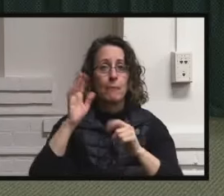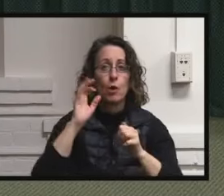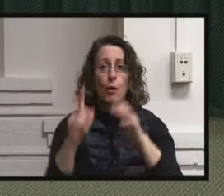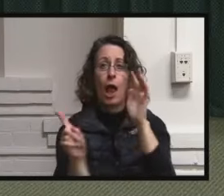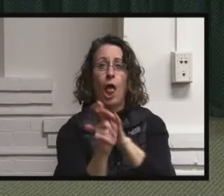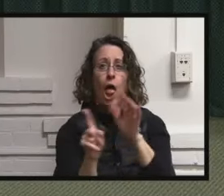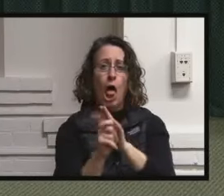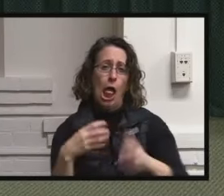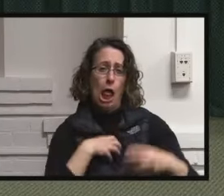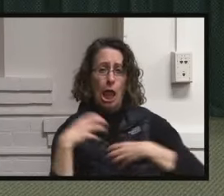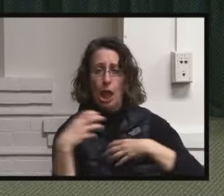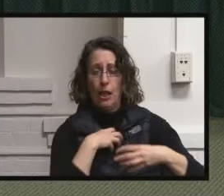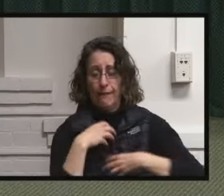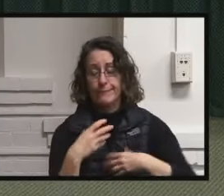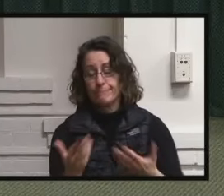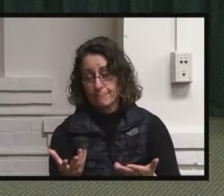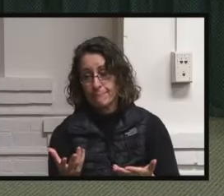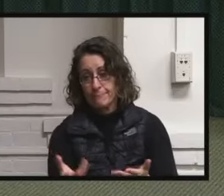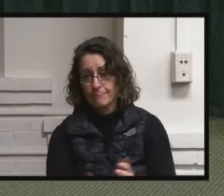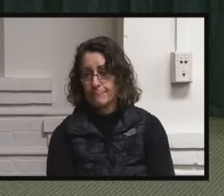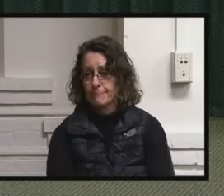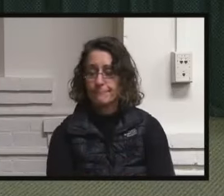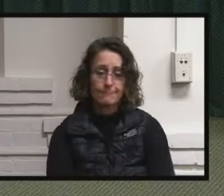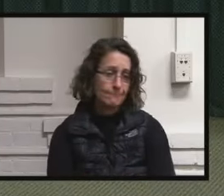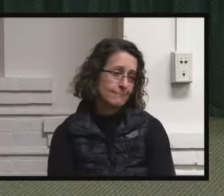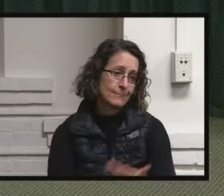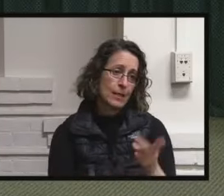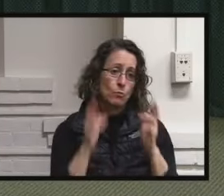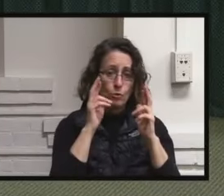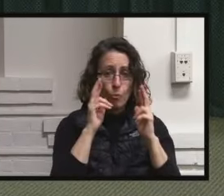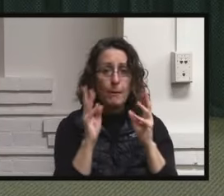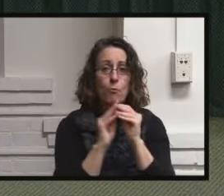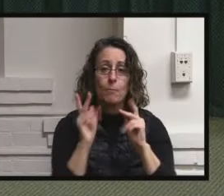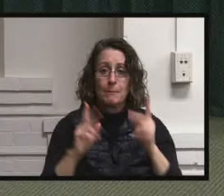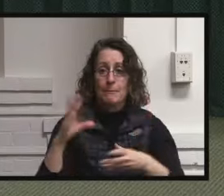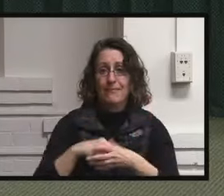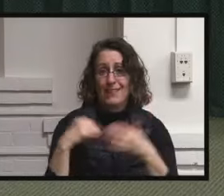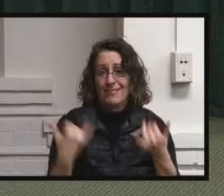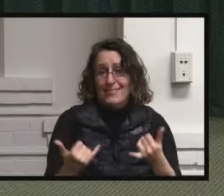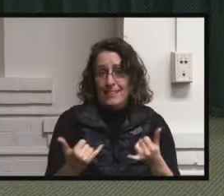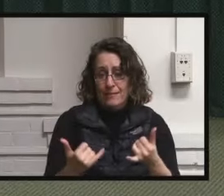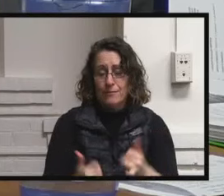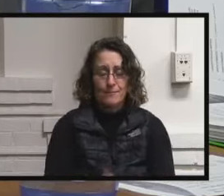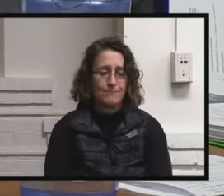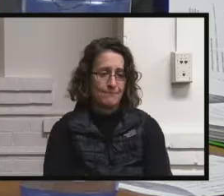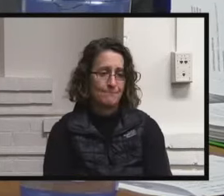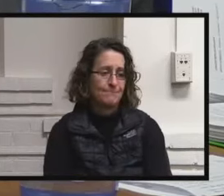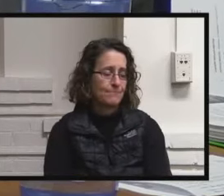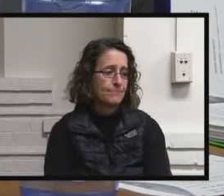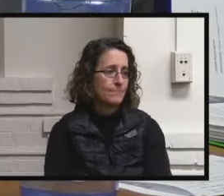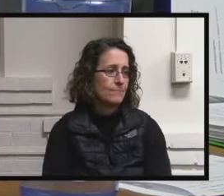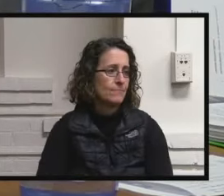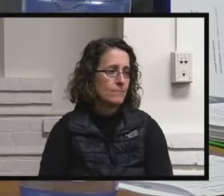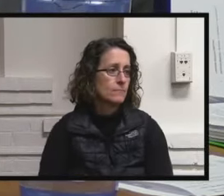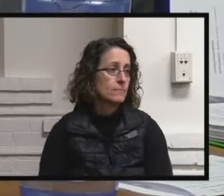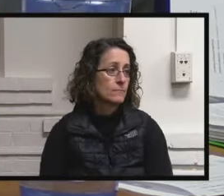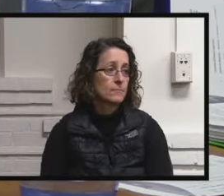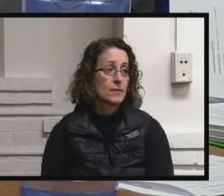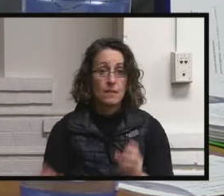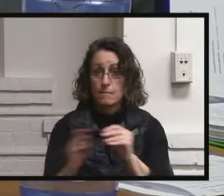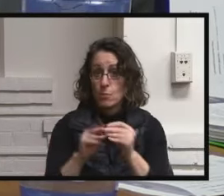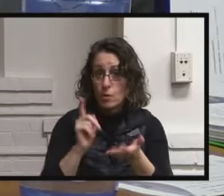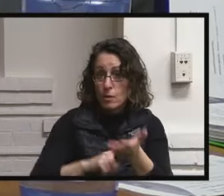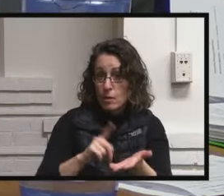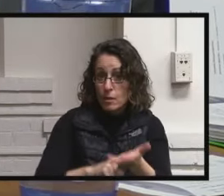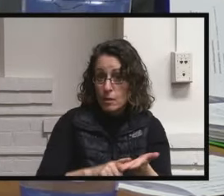but I was hoping we'd get more of a response. Oh, well. Anything more about police fire facilities at